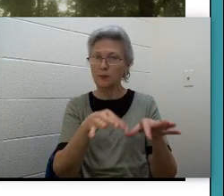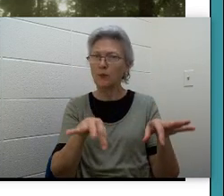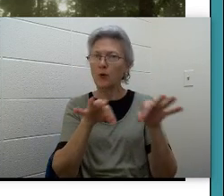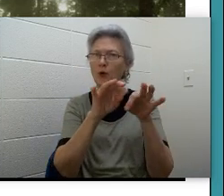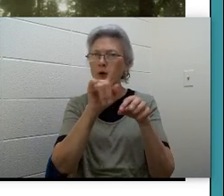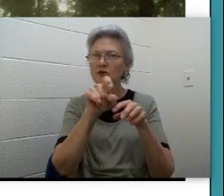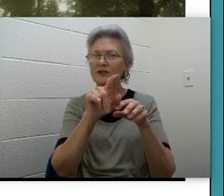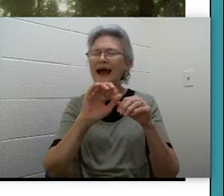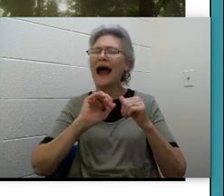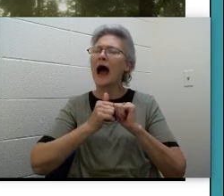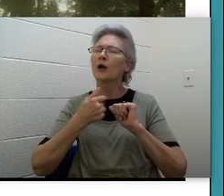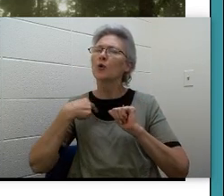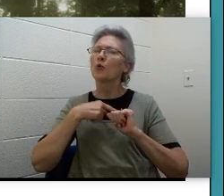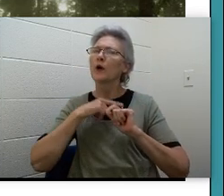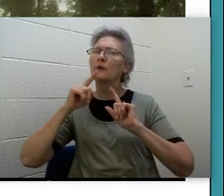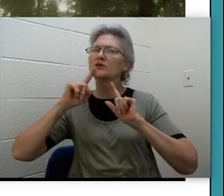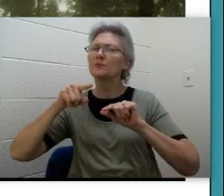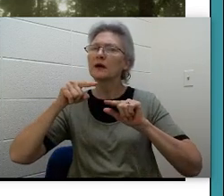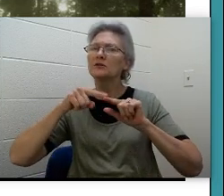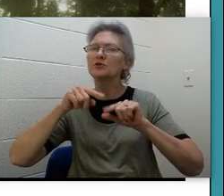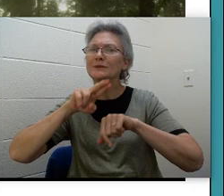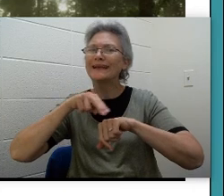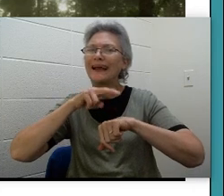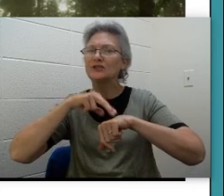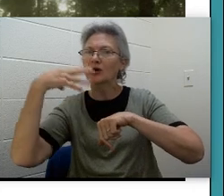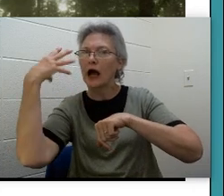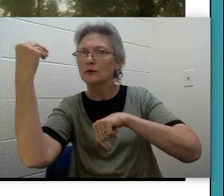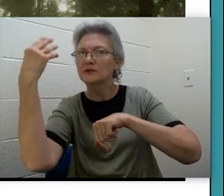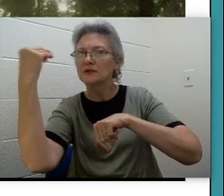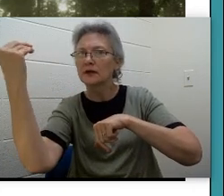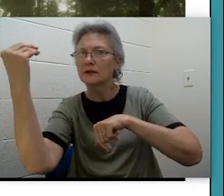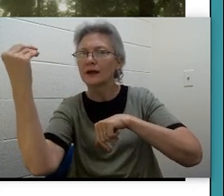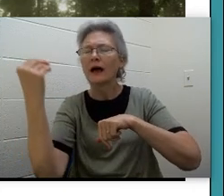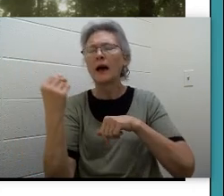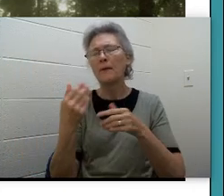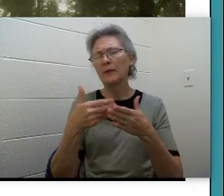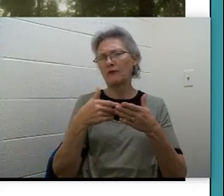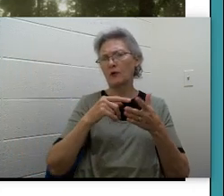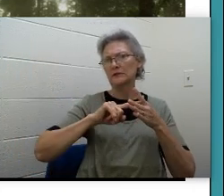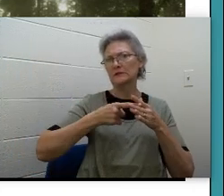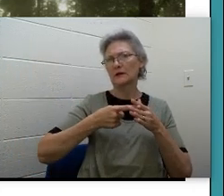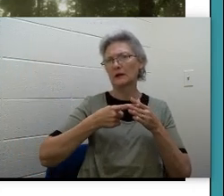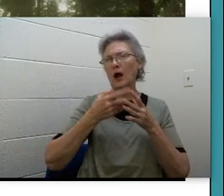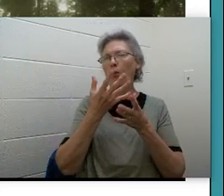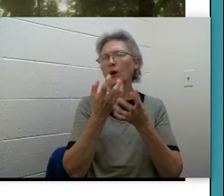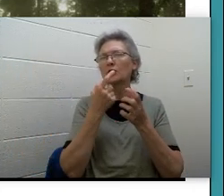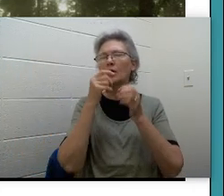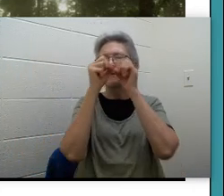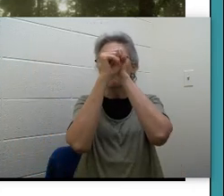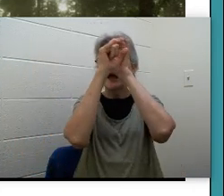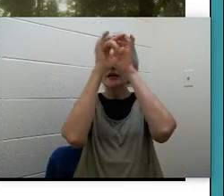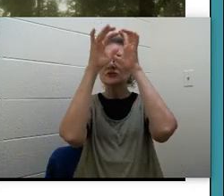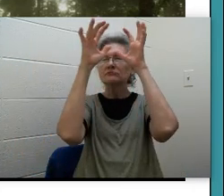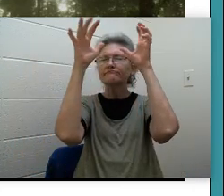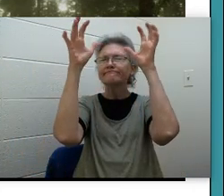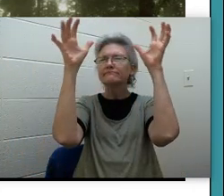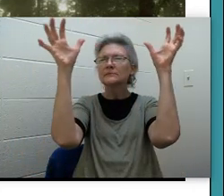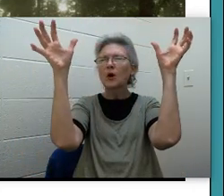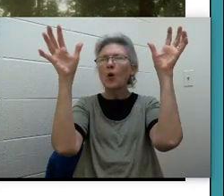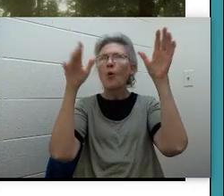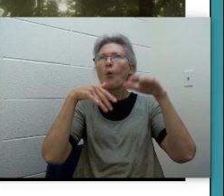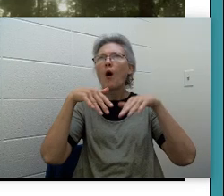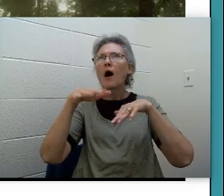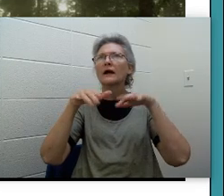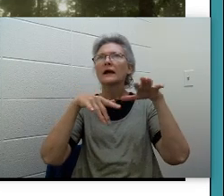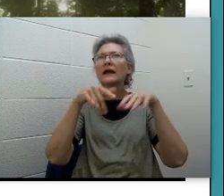do we respond to nature? Before we start, I want you to imagine yourself taking a walk in the